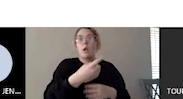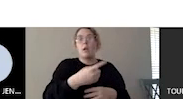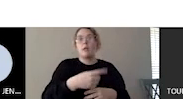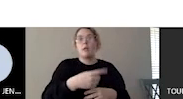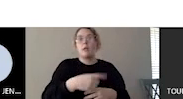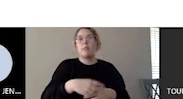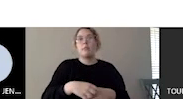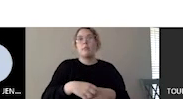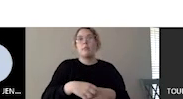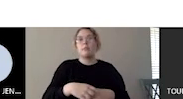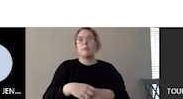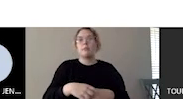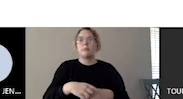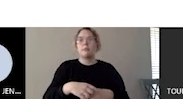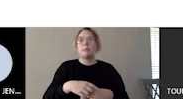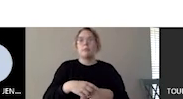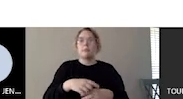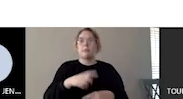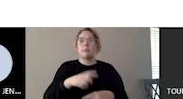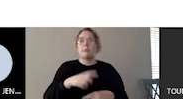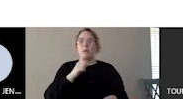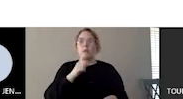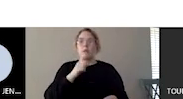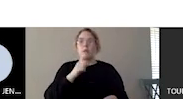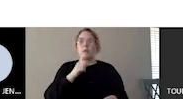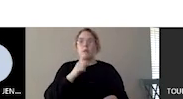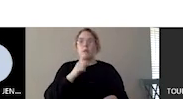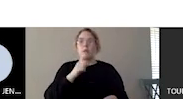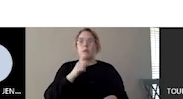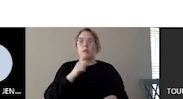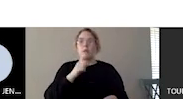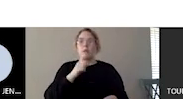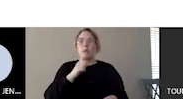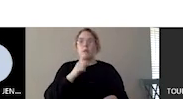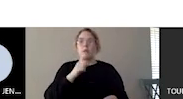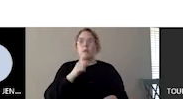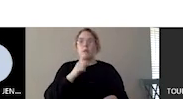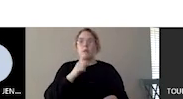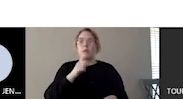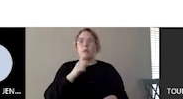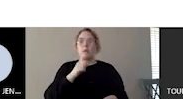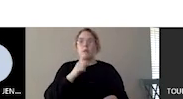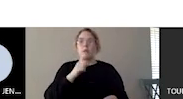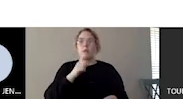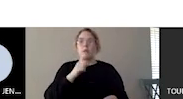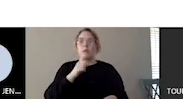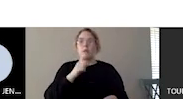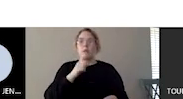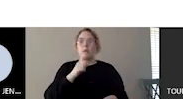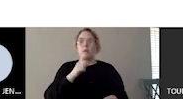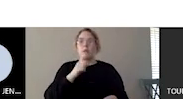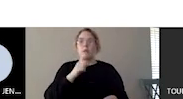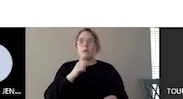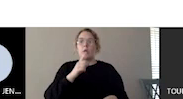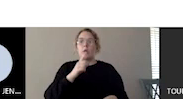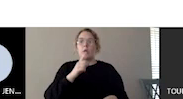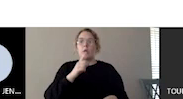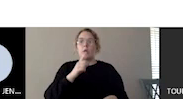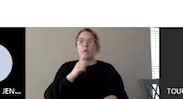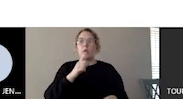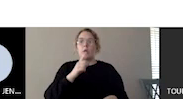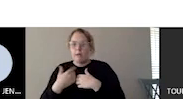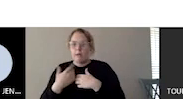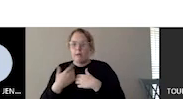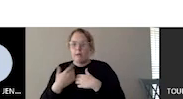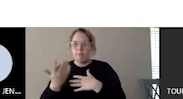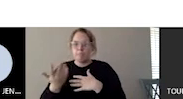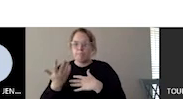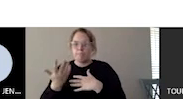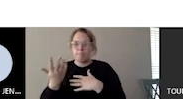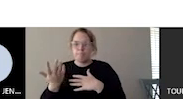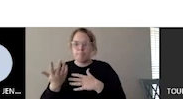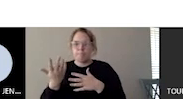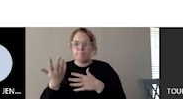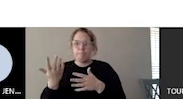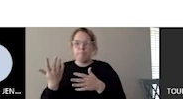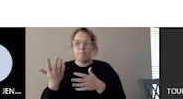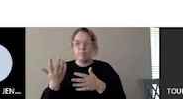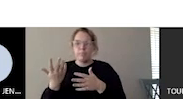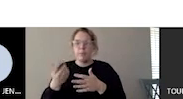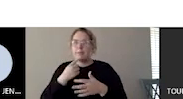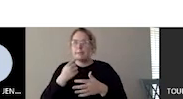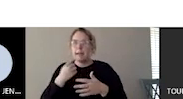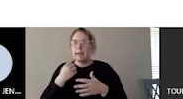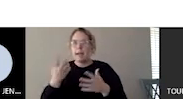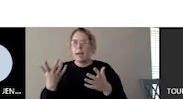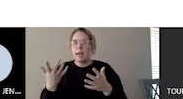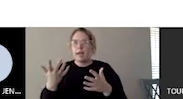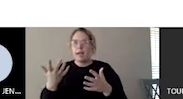And then at the end, they would have a screen where it would say you get